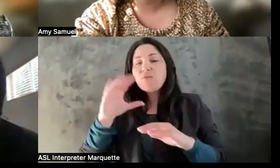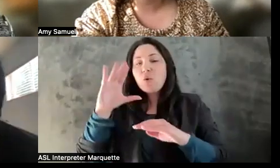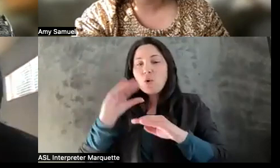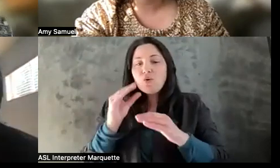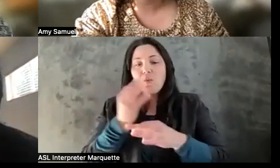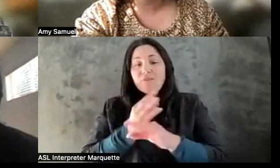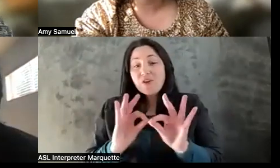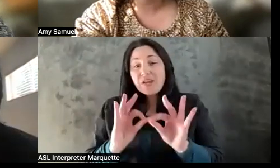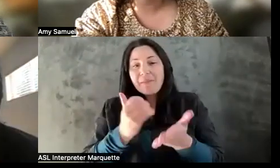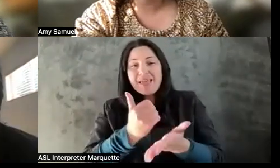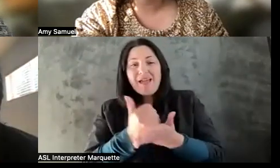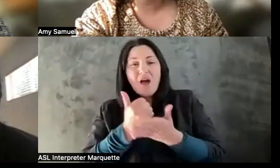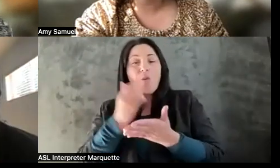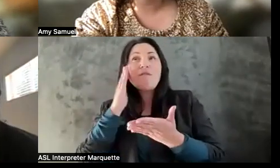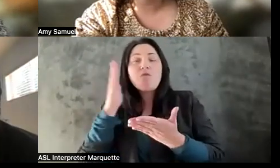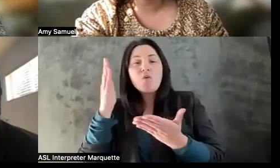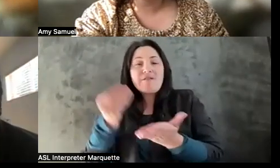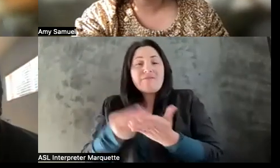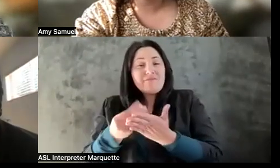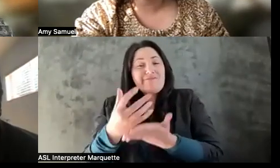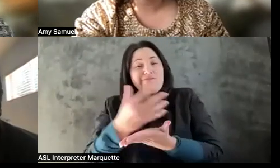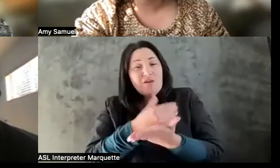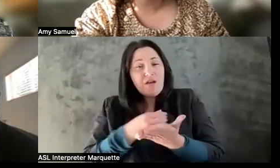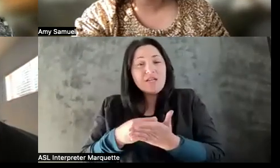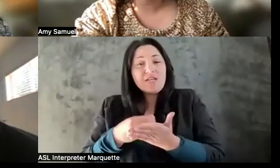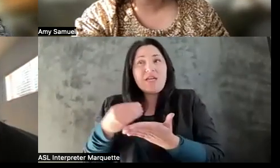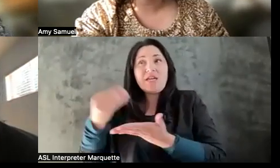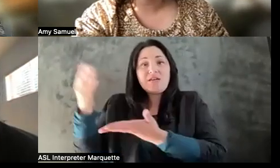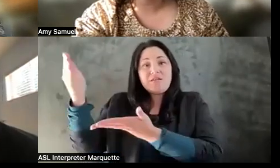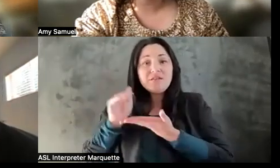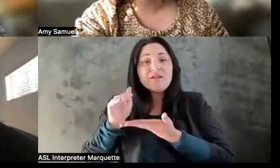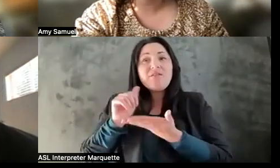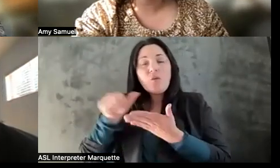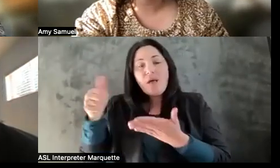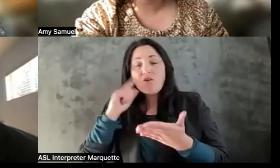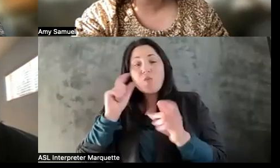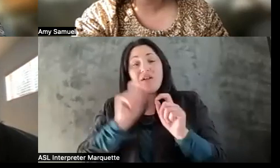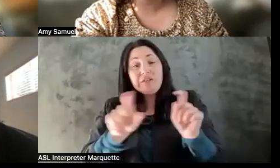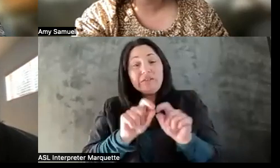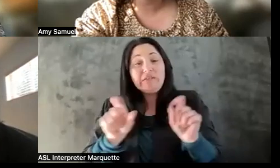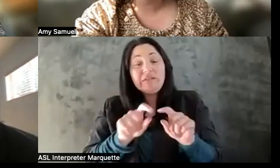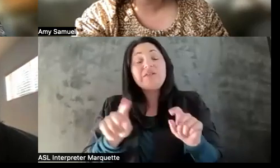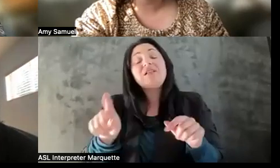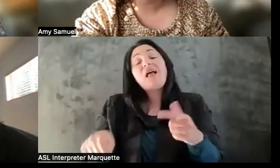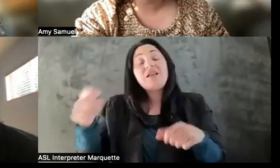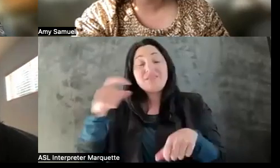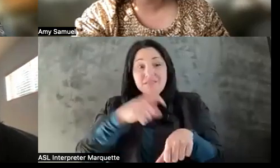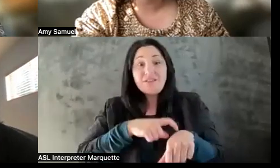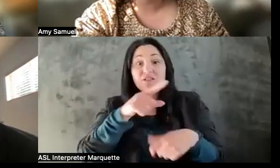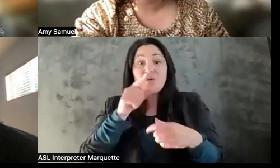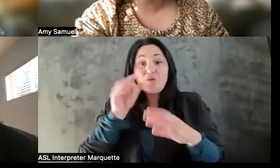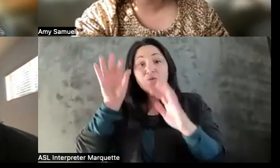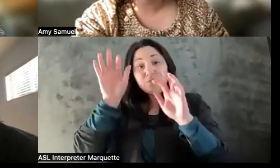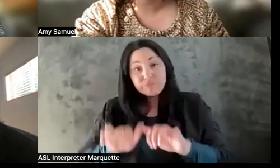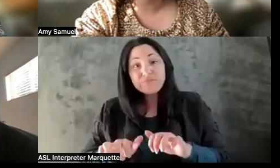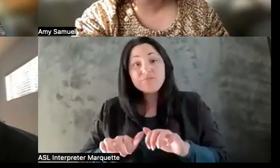because it might help us with funding for something else. So that will go out to you over and over and over again until the applications are all filled out.